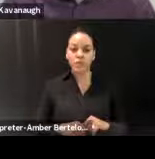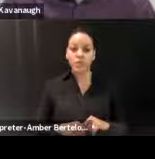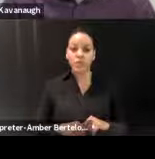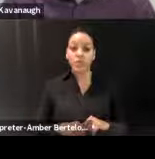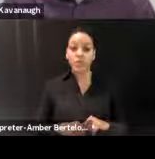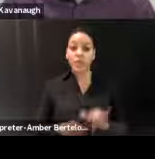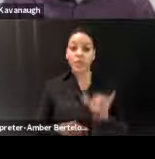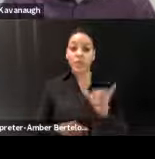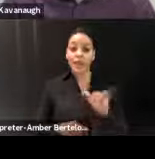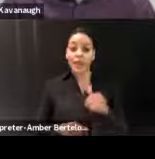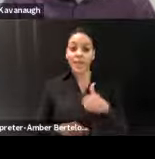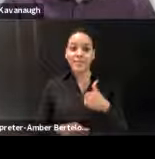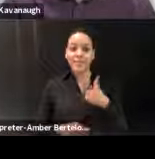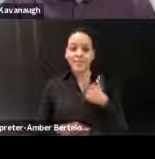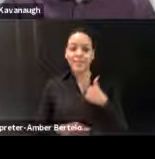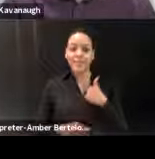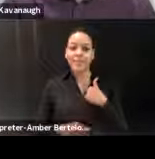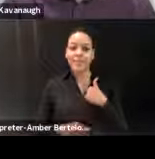looked at it